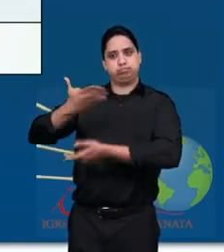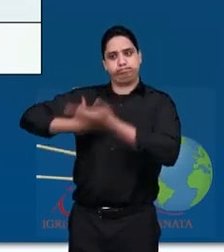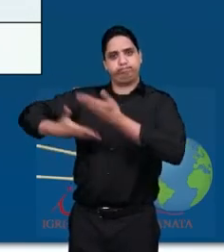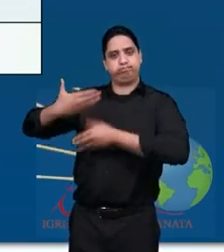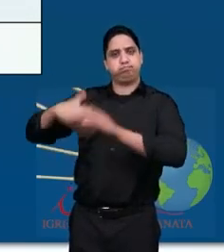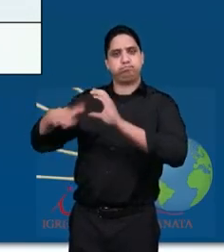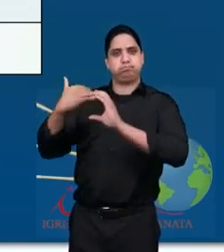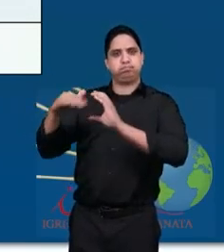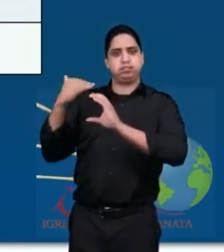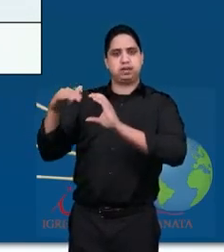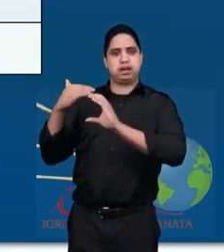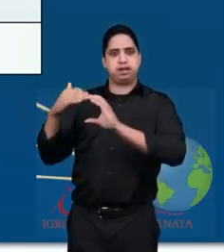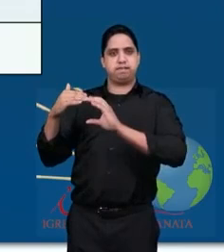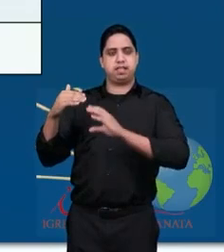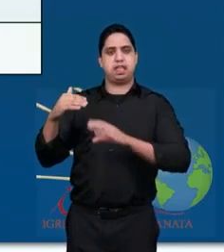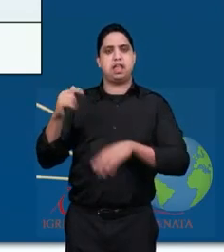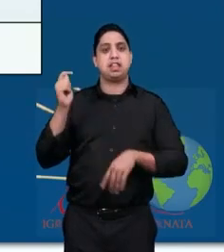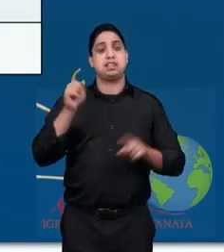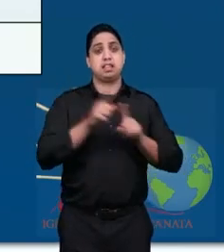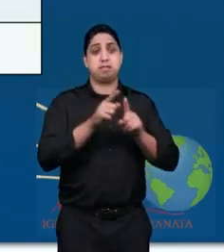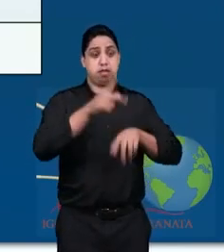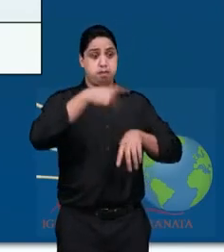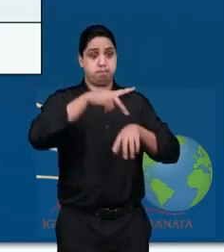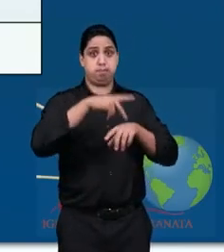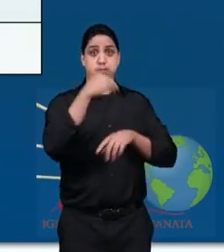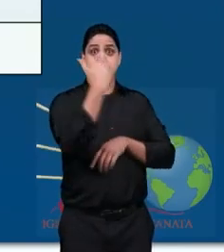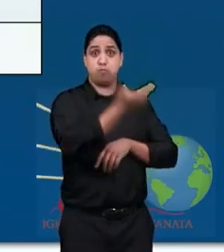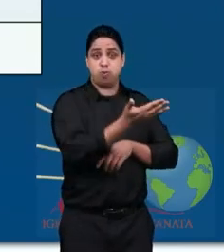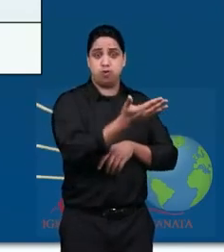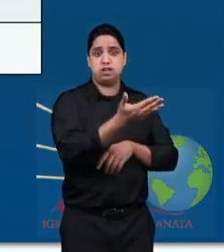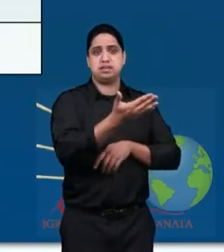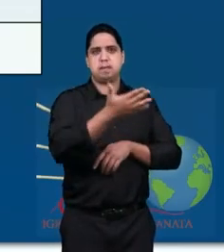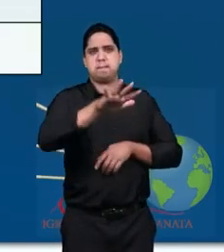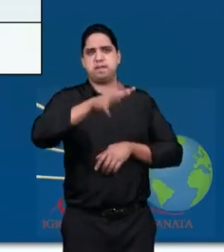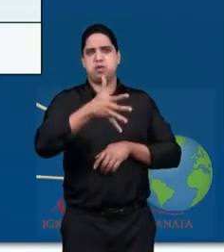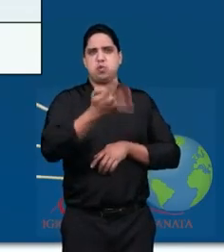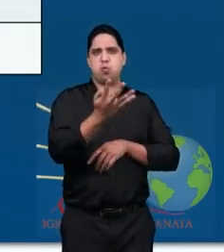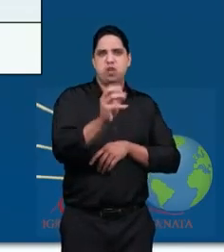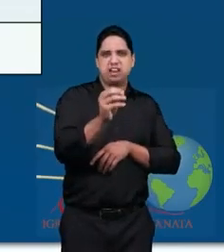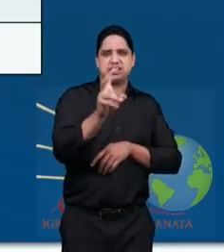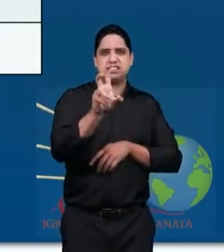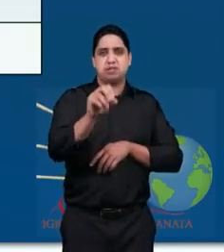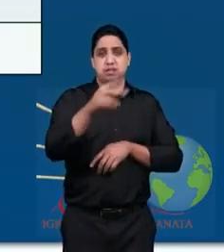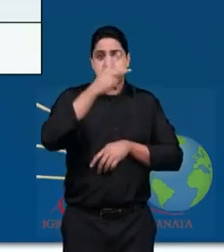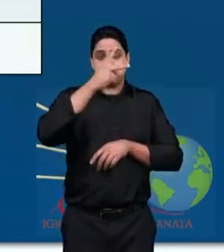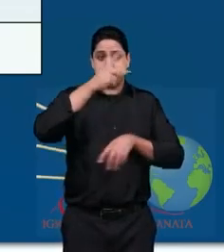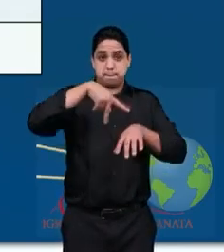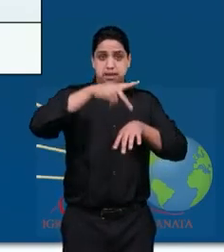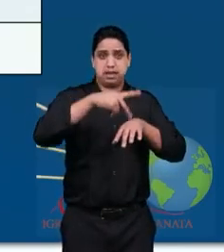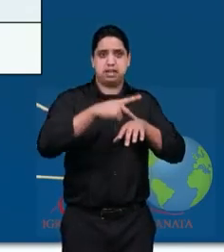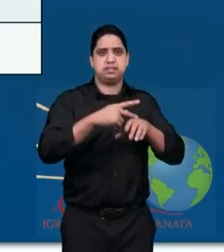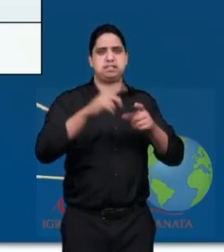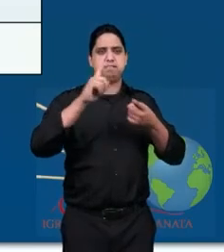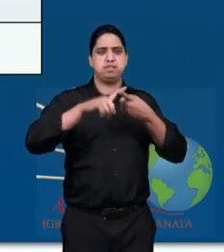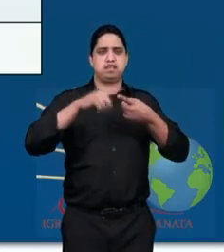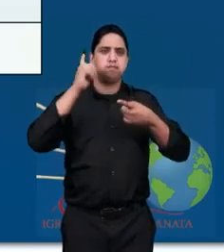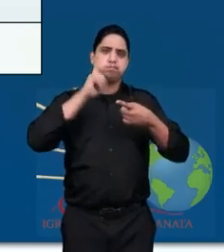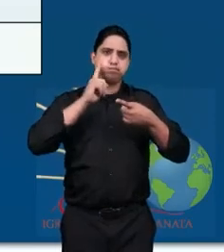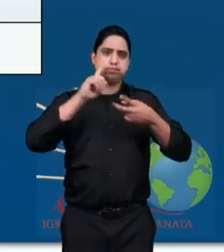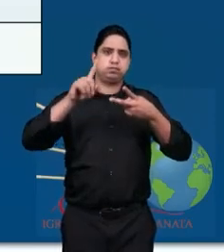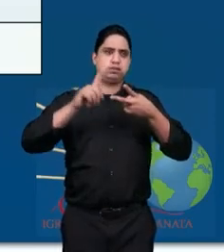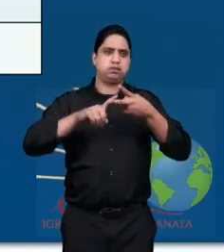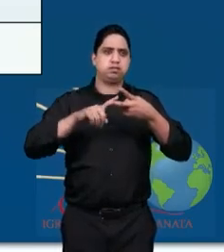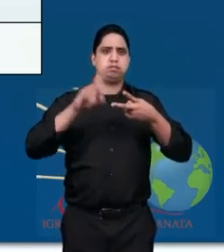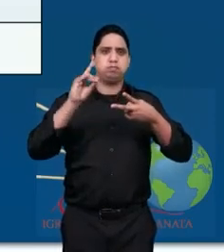than 40 or 50 contributions or countries from abroad, United States, Bolivia,